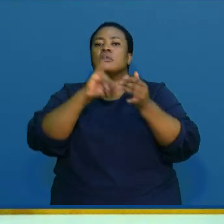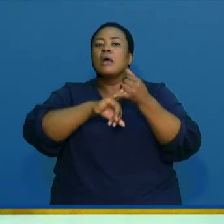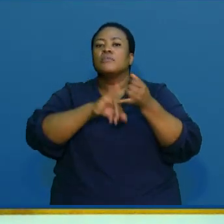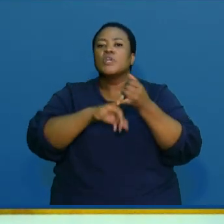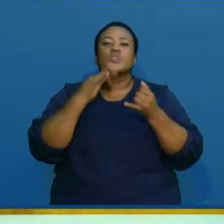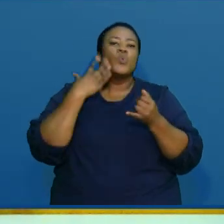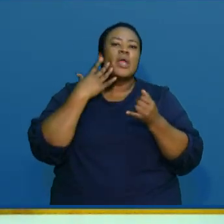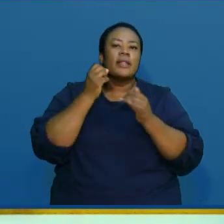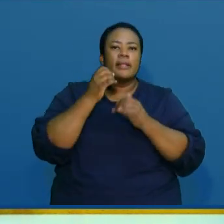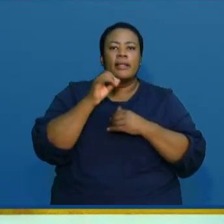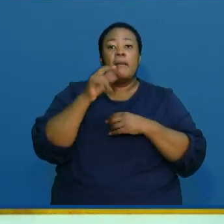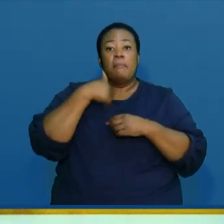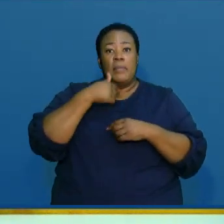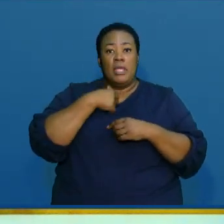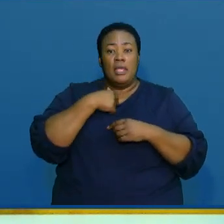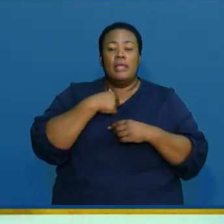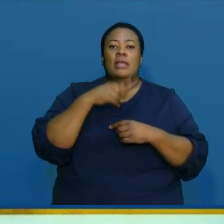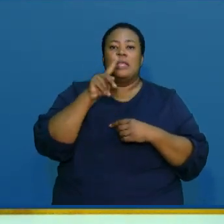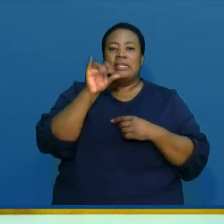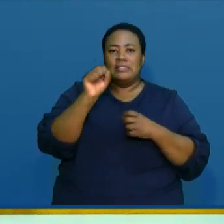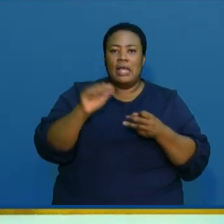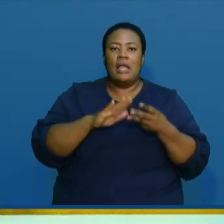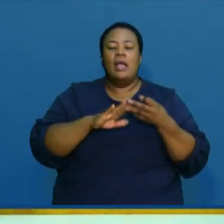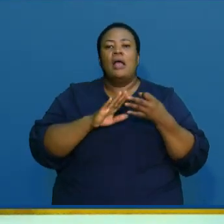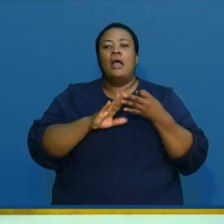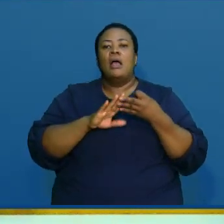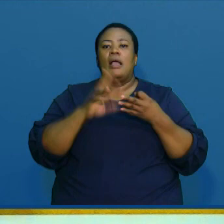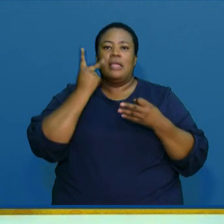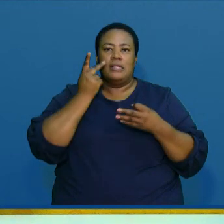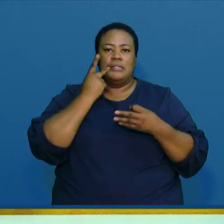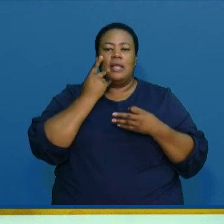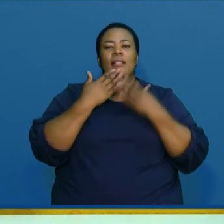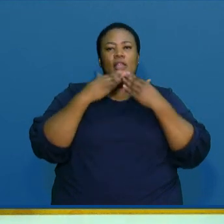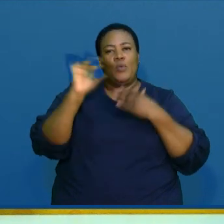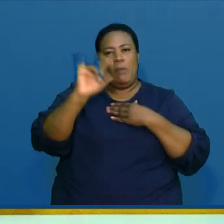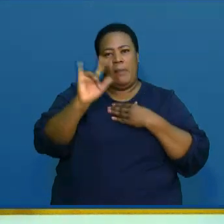then, from me, Luni, Gesau Baka, and Keta, it's thank you and goodbye.